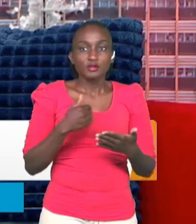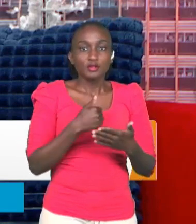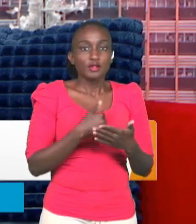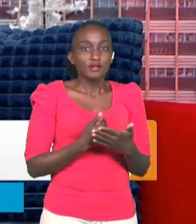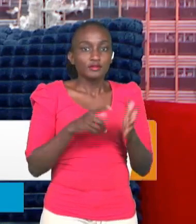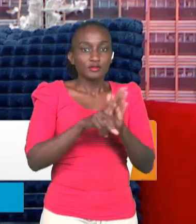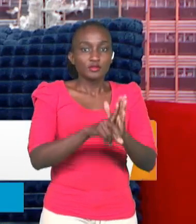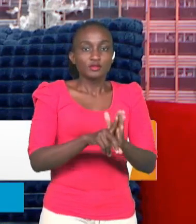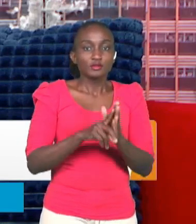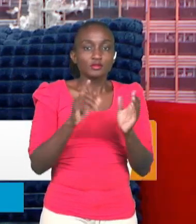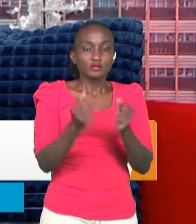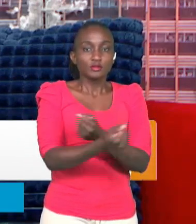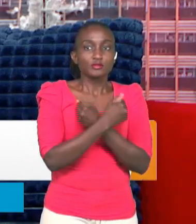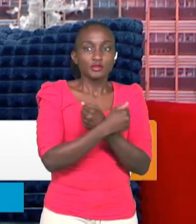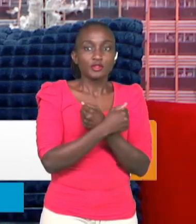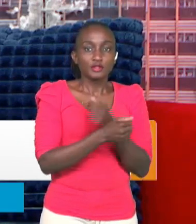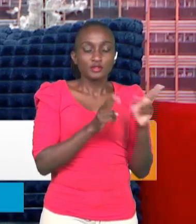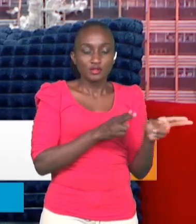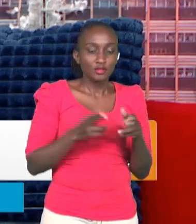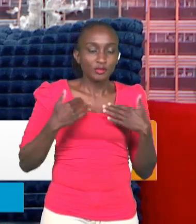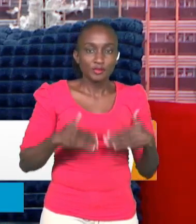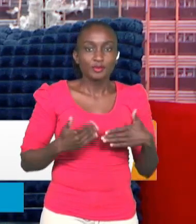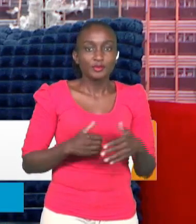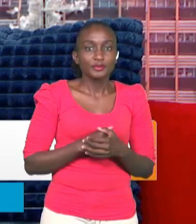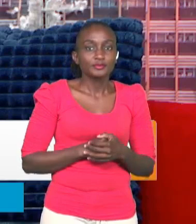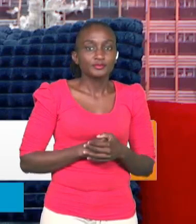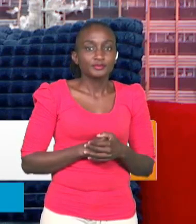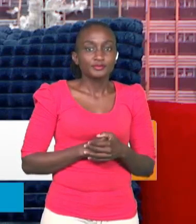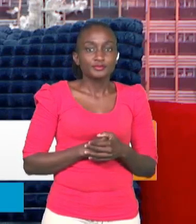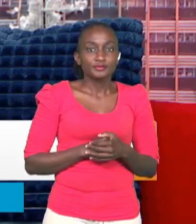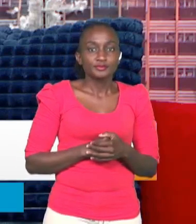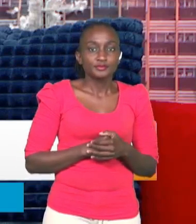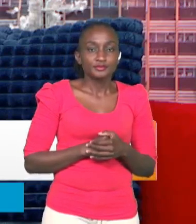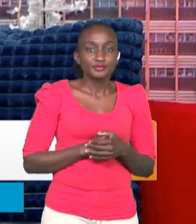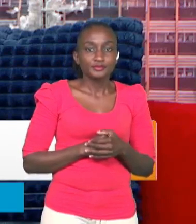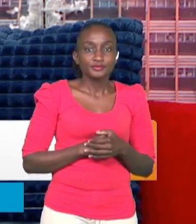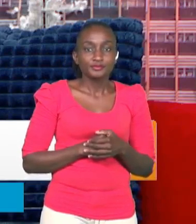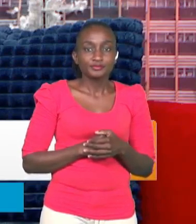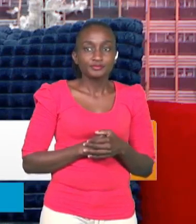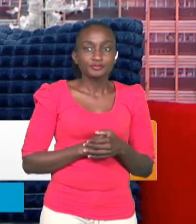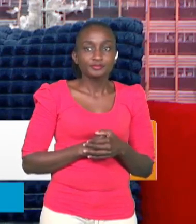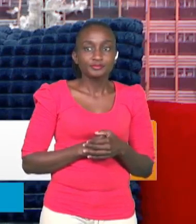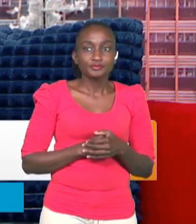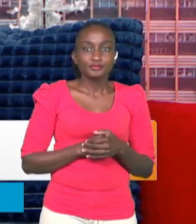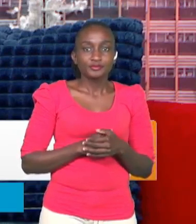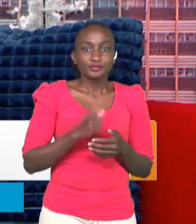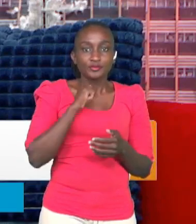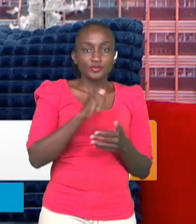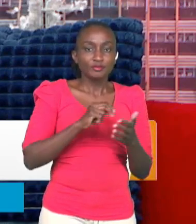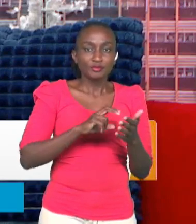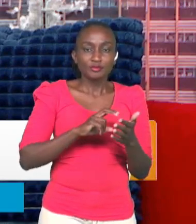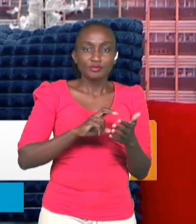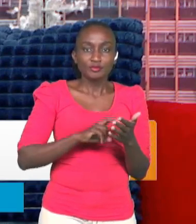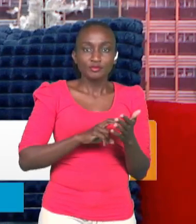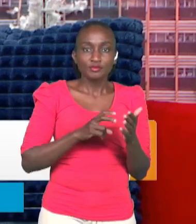know, measures to protect what you call condo, you know, from some of these people who don't necessarily mean well, you know.